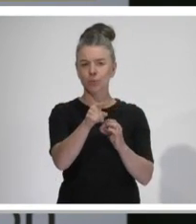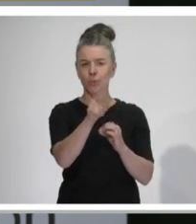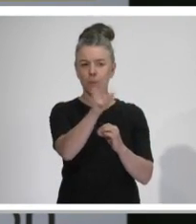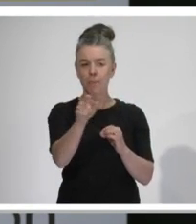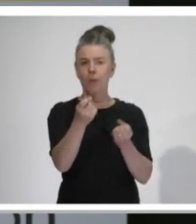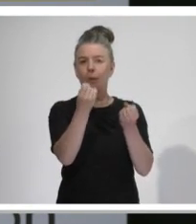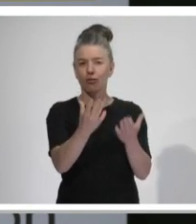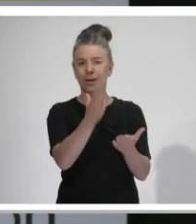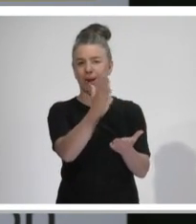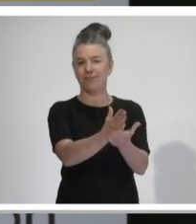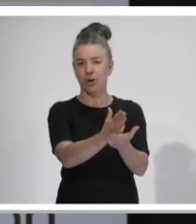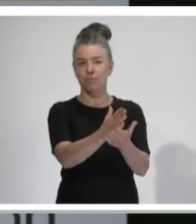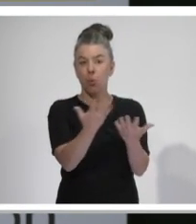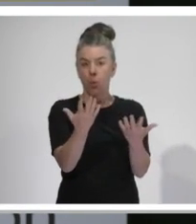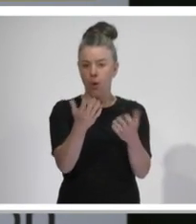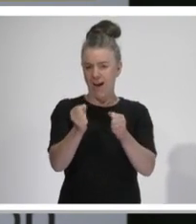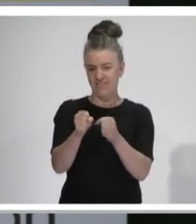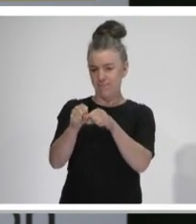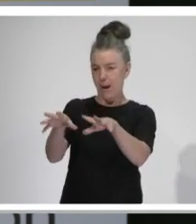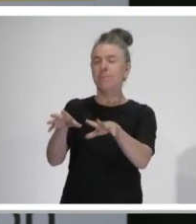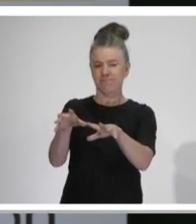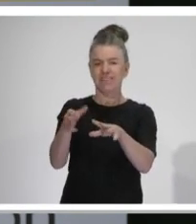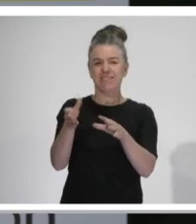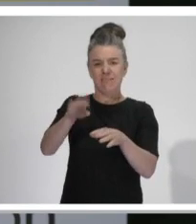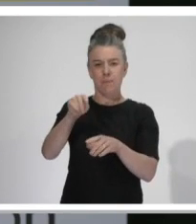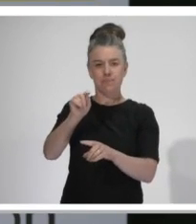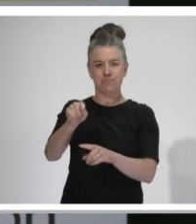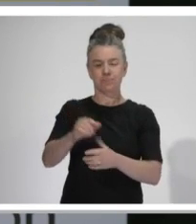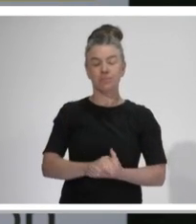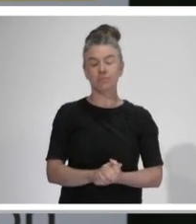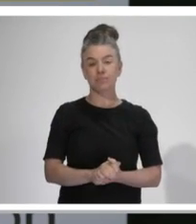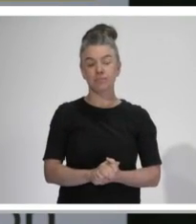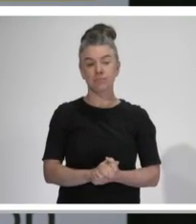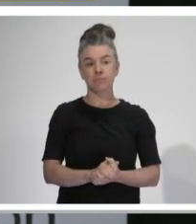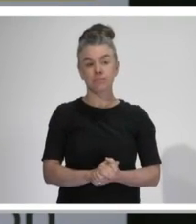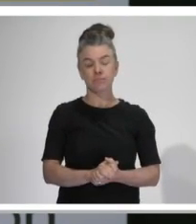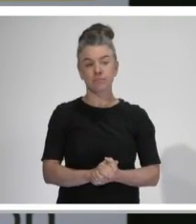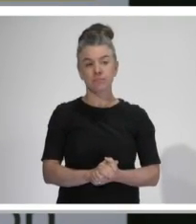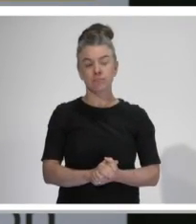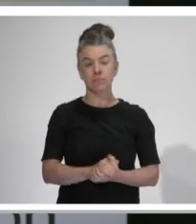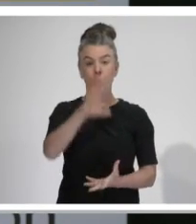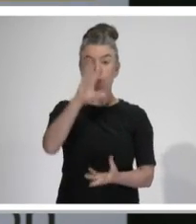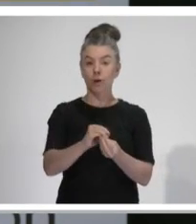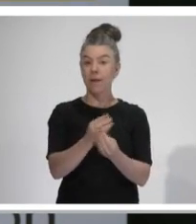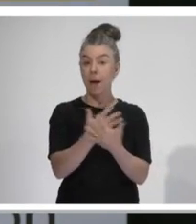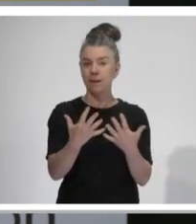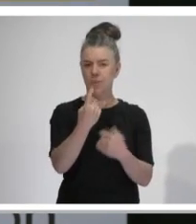known outbreaks. The new combined total of confirmed and probable cases in New Zealand